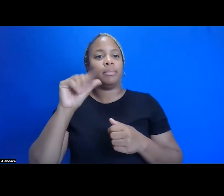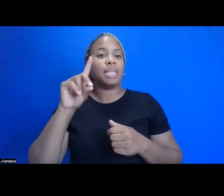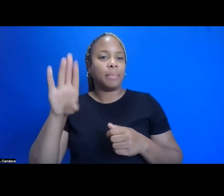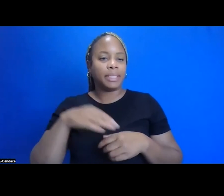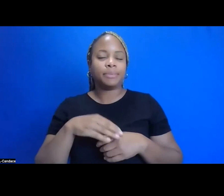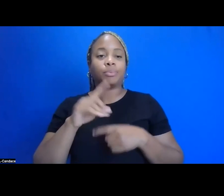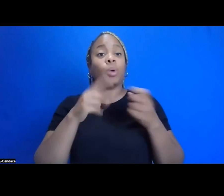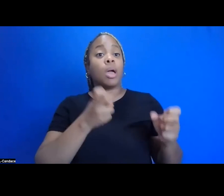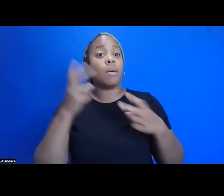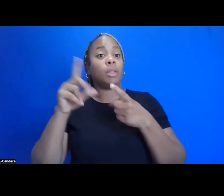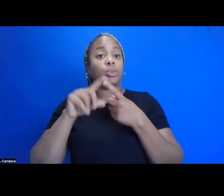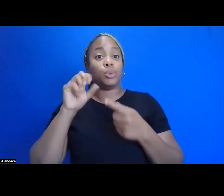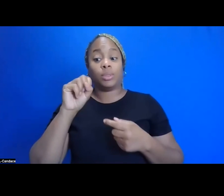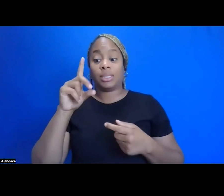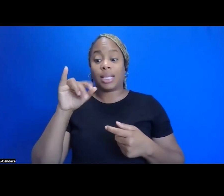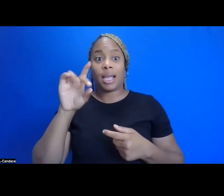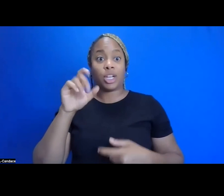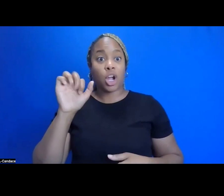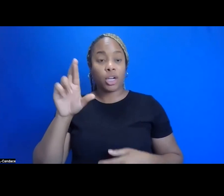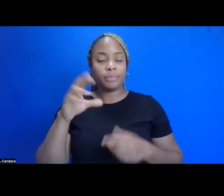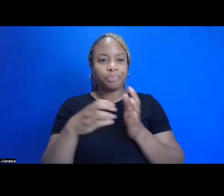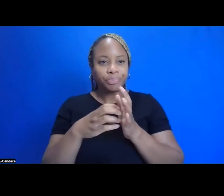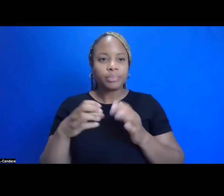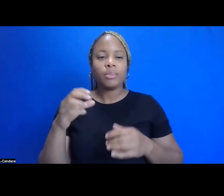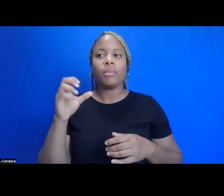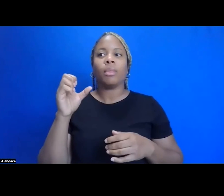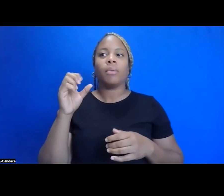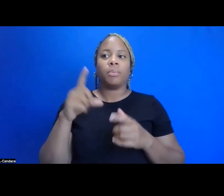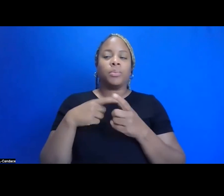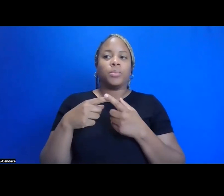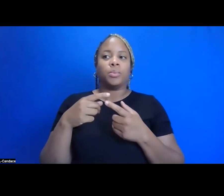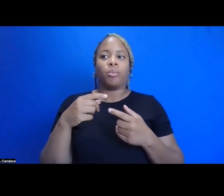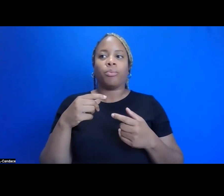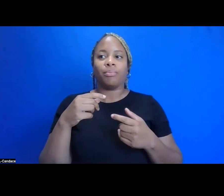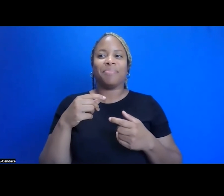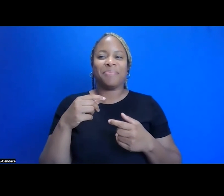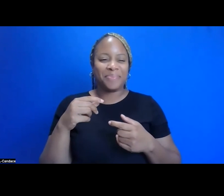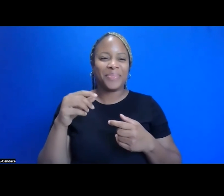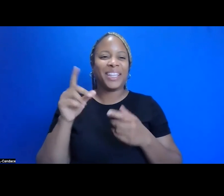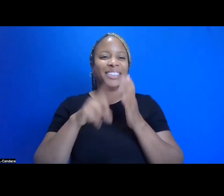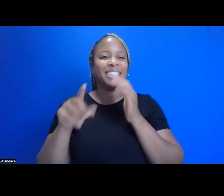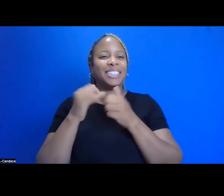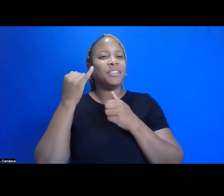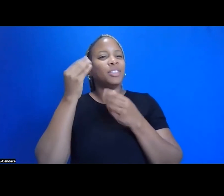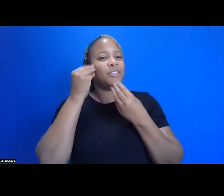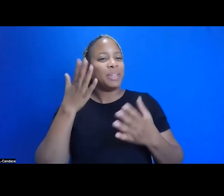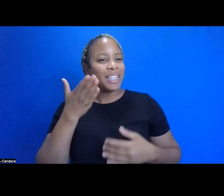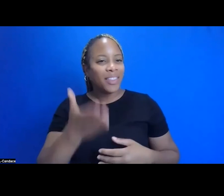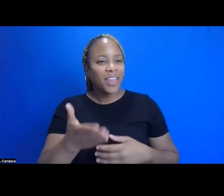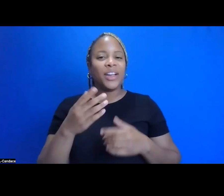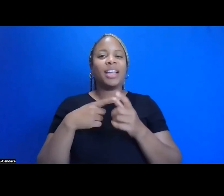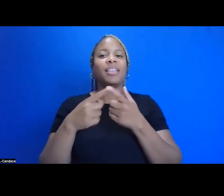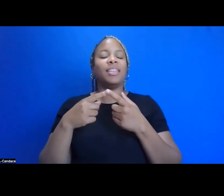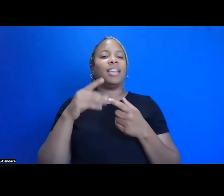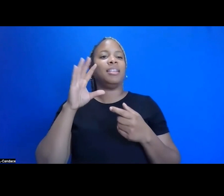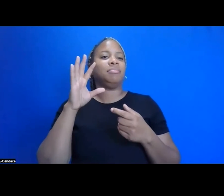uploaded to Sidecard, it pings the movie database and checks that there's information there, and then